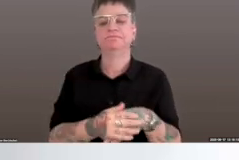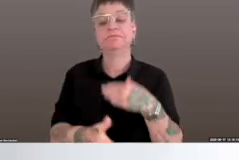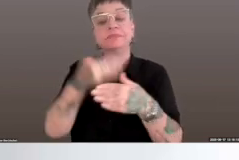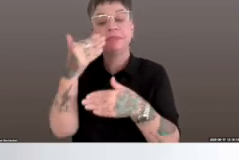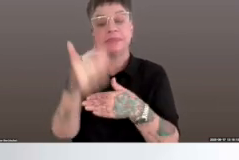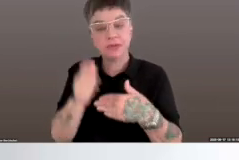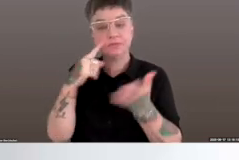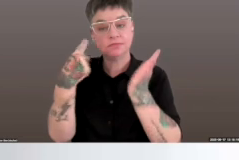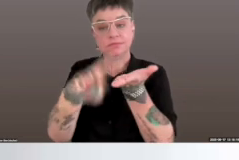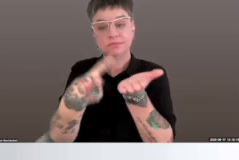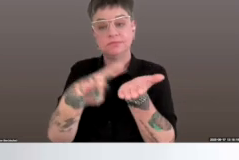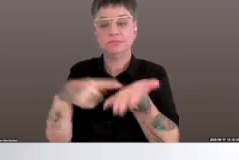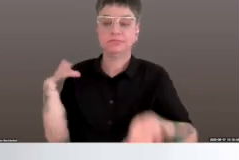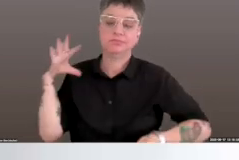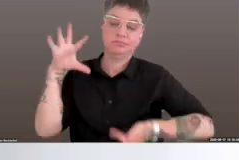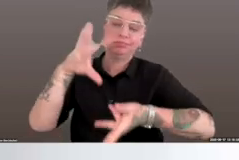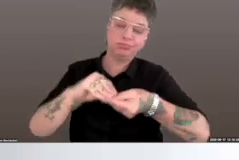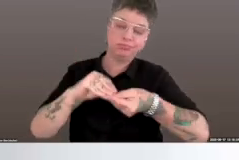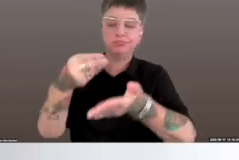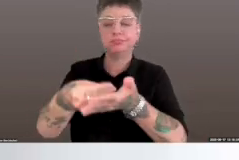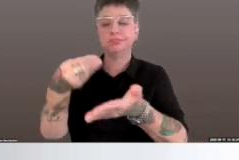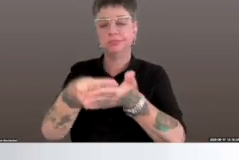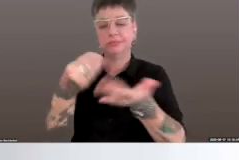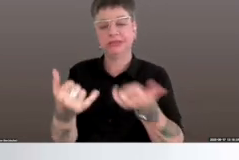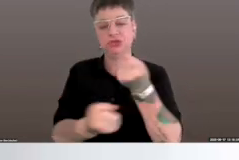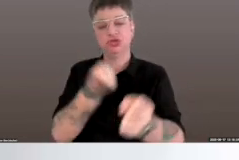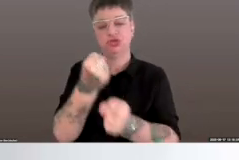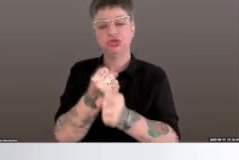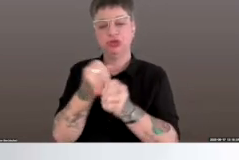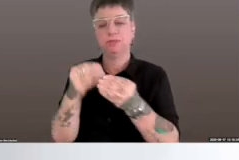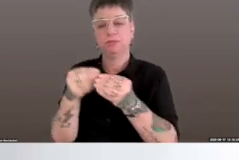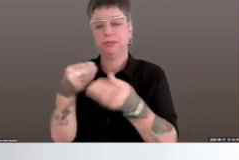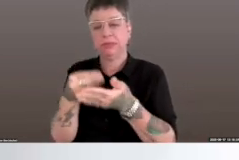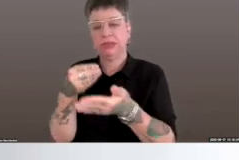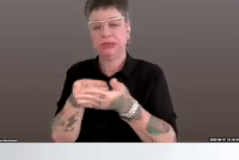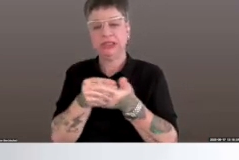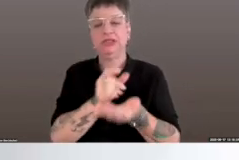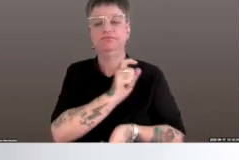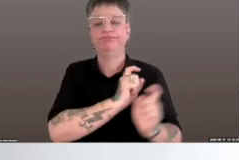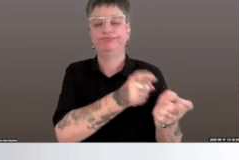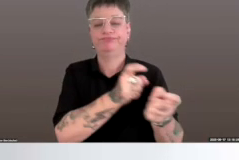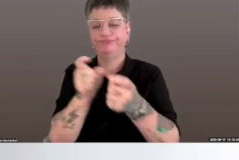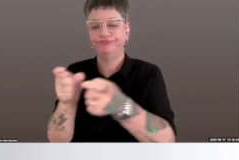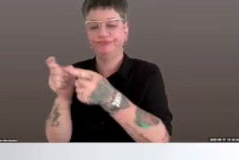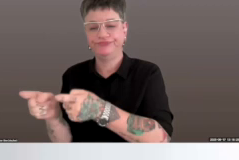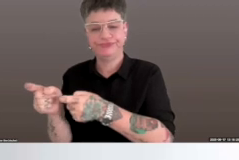cumulative funding and this year's proposed appropriations in a little bit. Next slide, please.